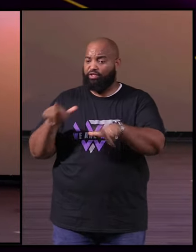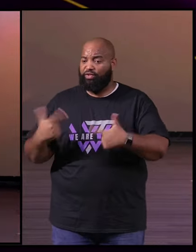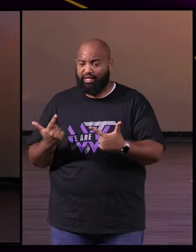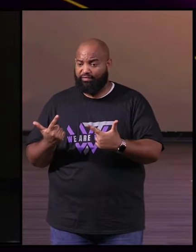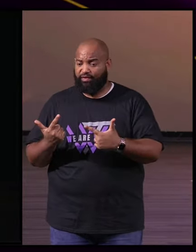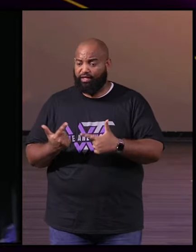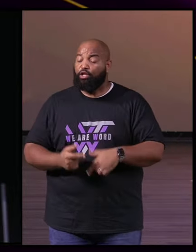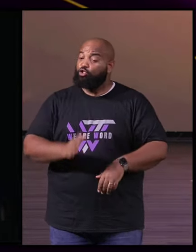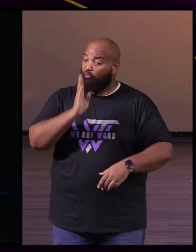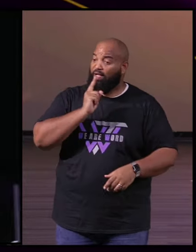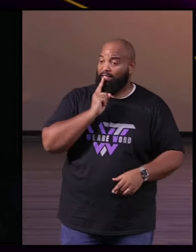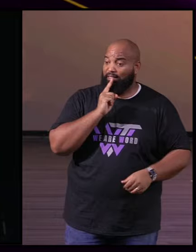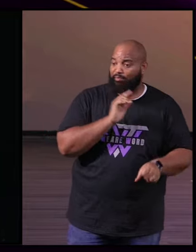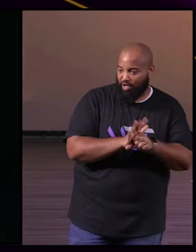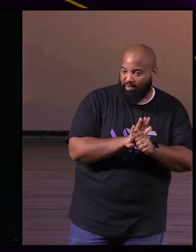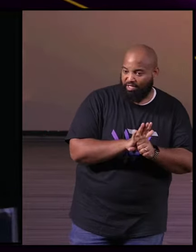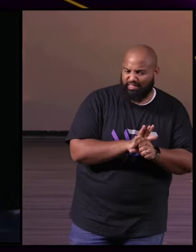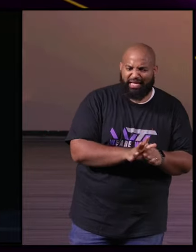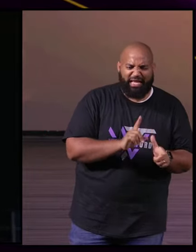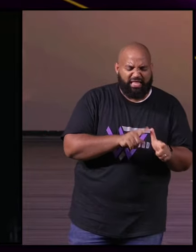life.